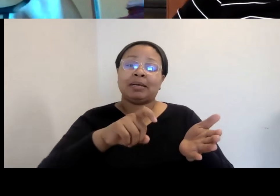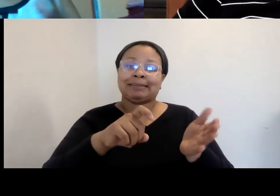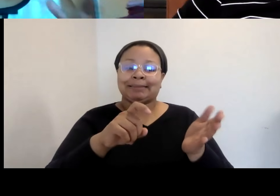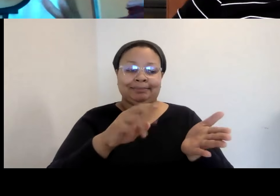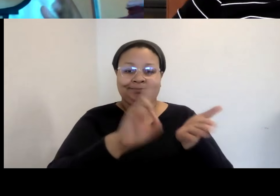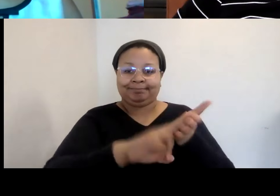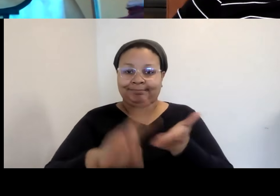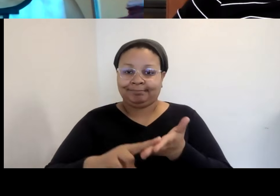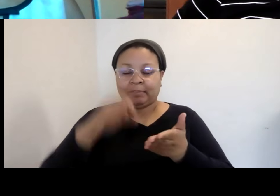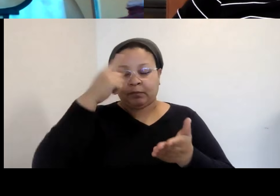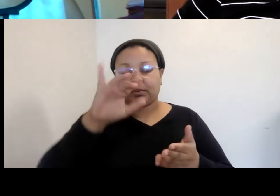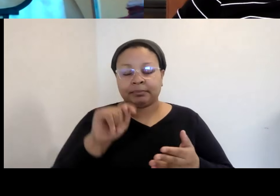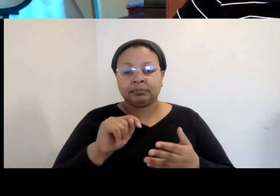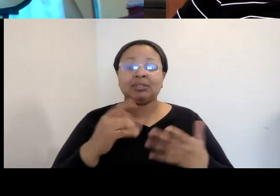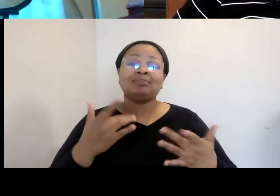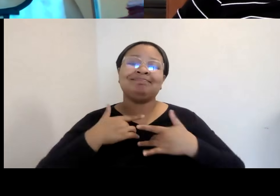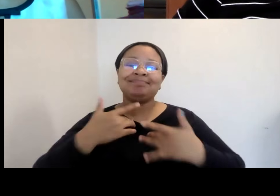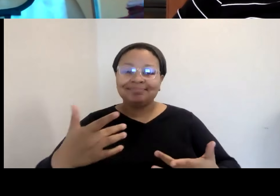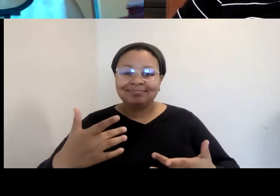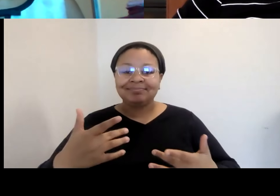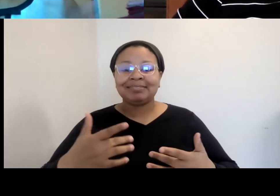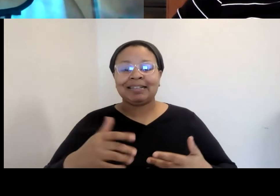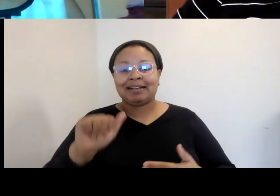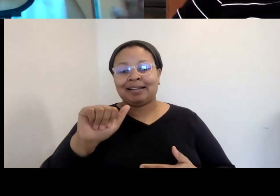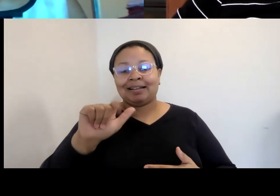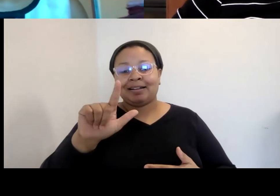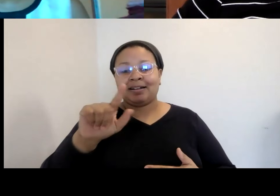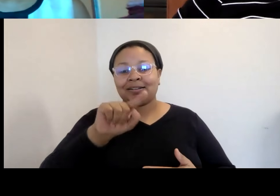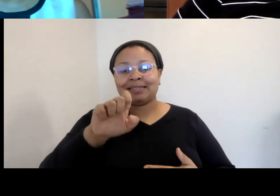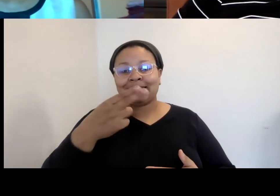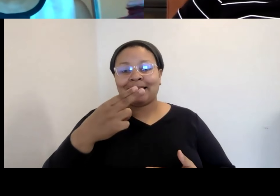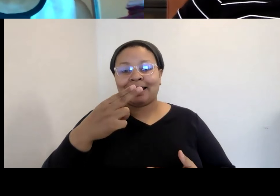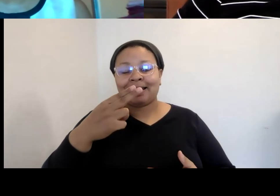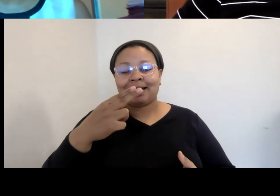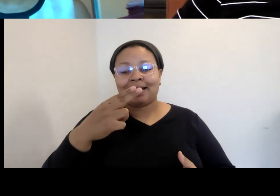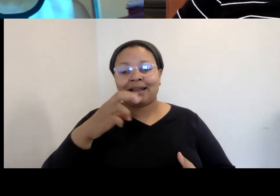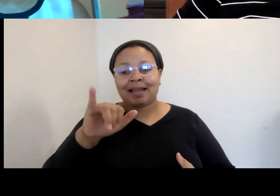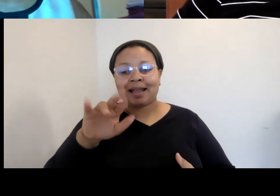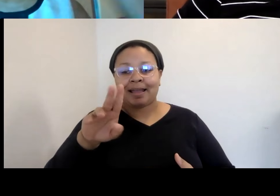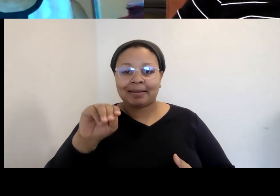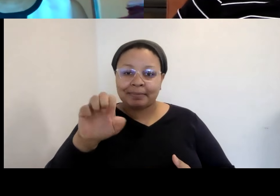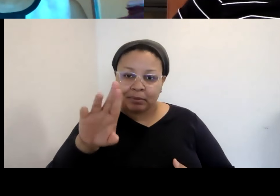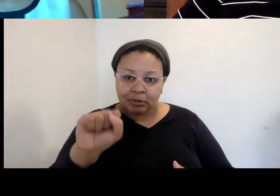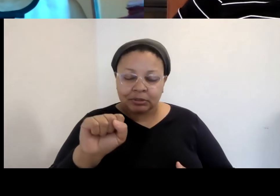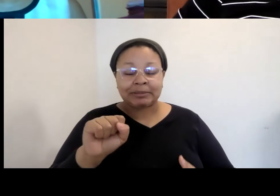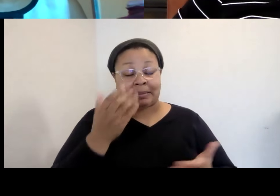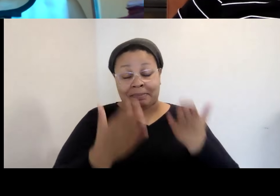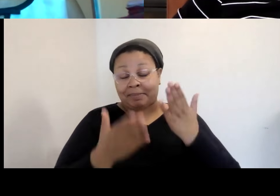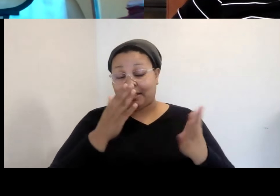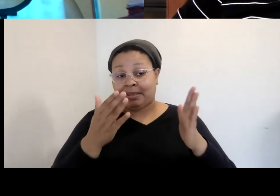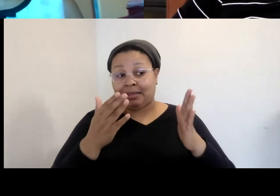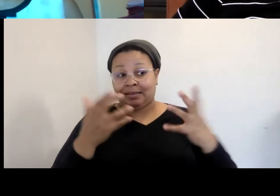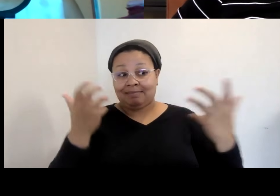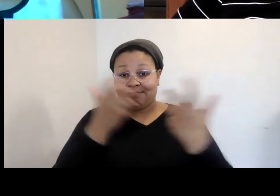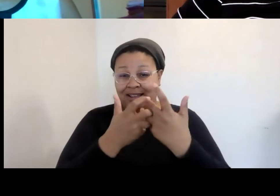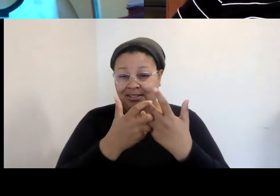that. Typically Alzheimer's, so it just depends whether or not that person meets that criteria to even